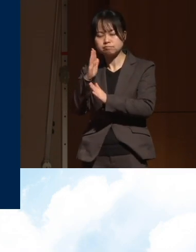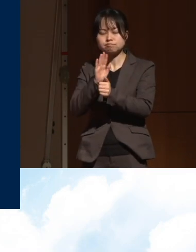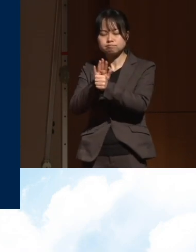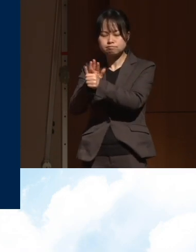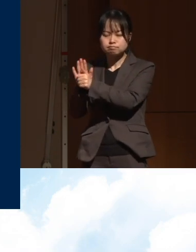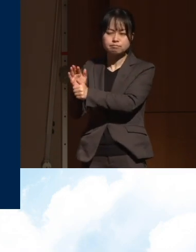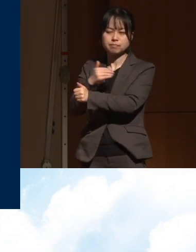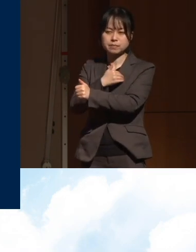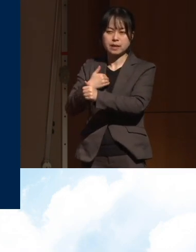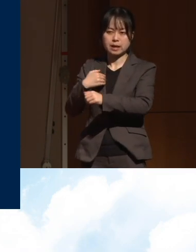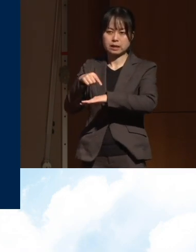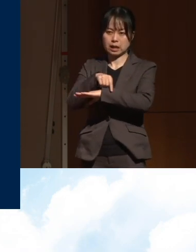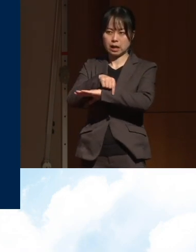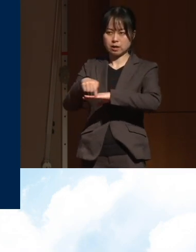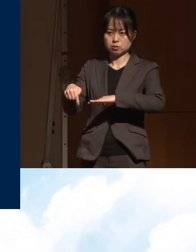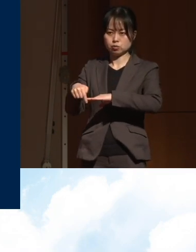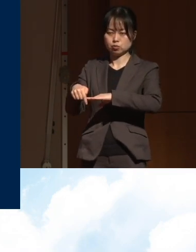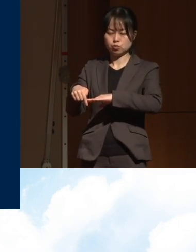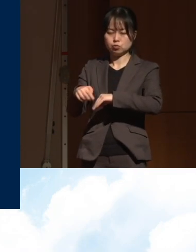sooner.